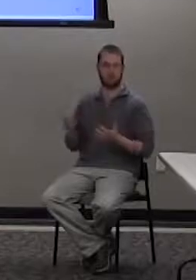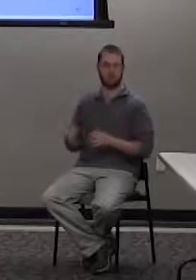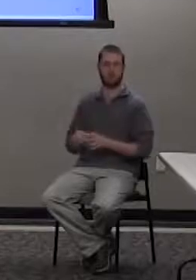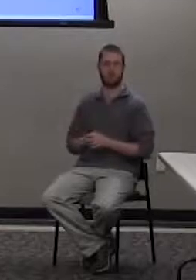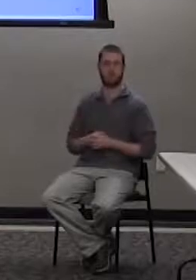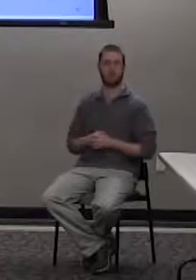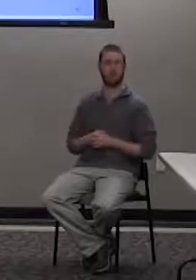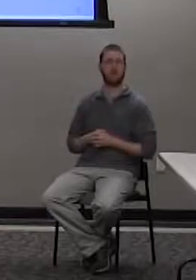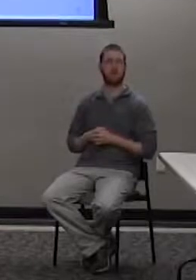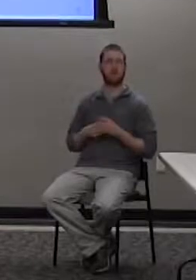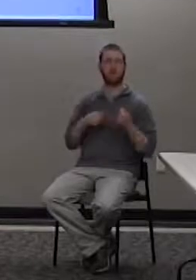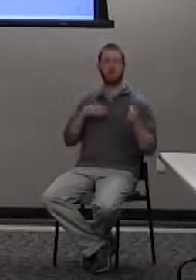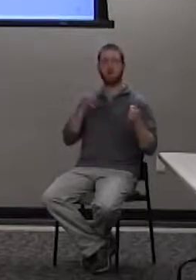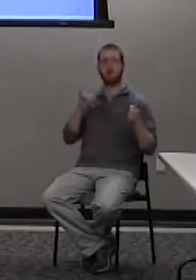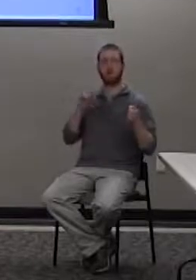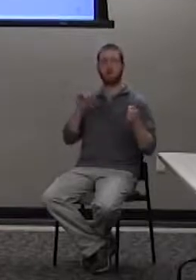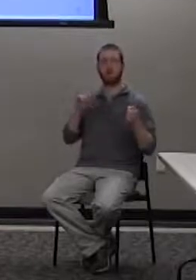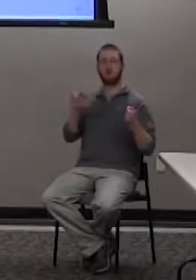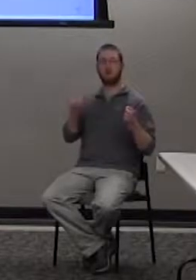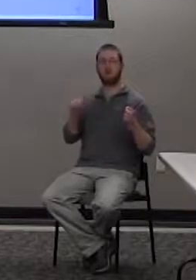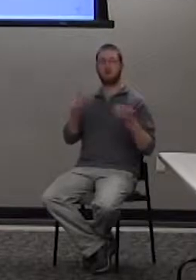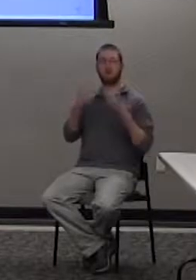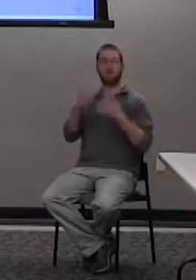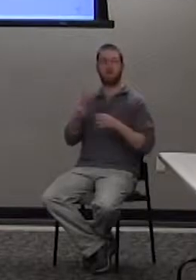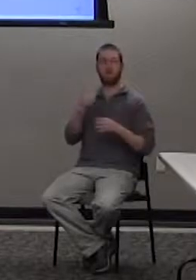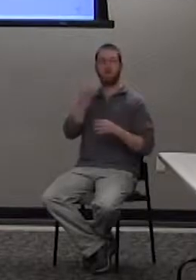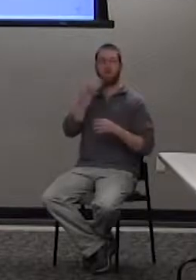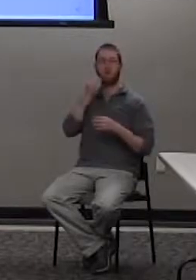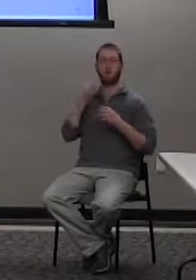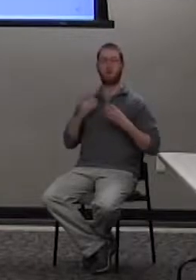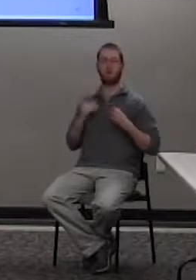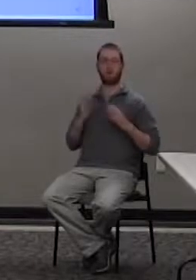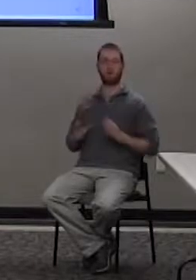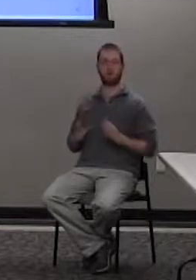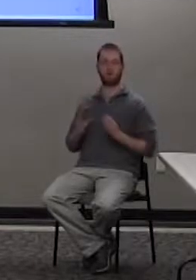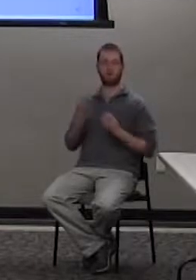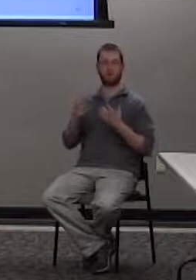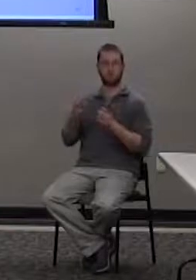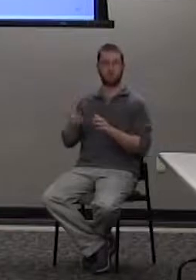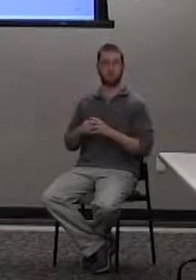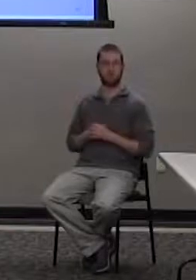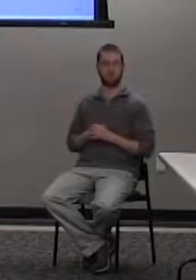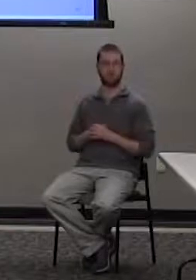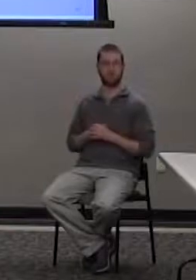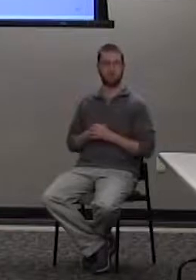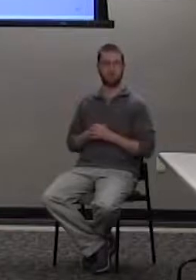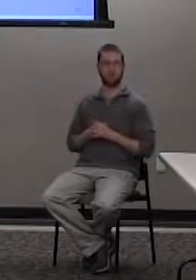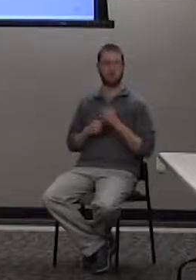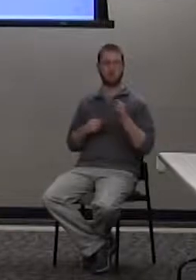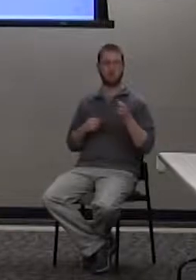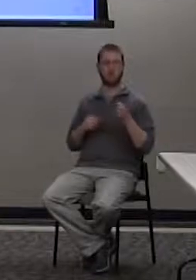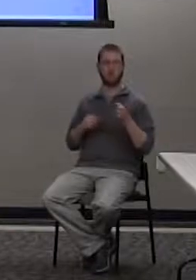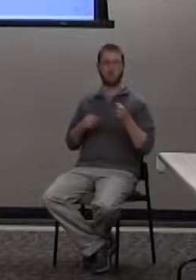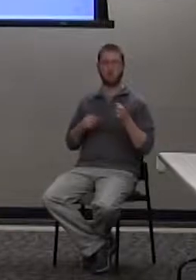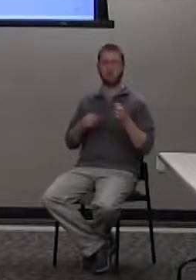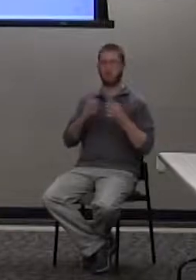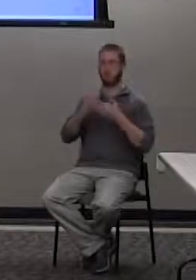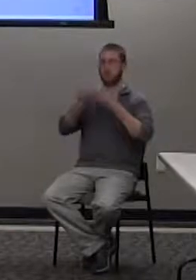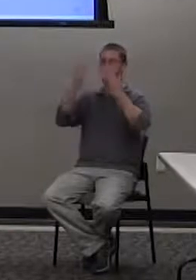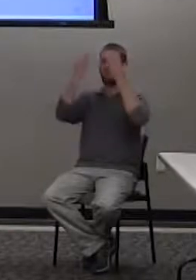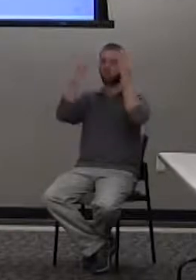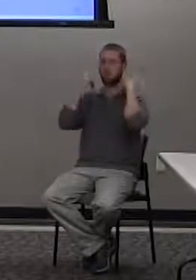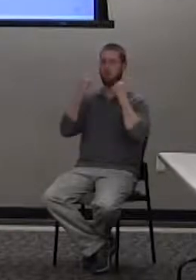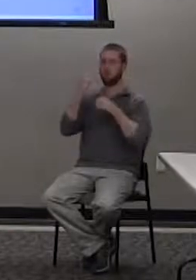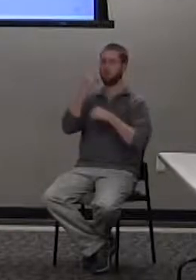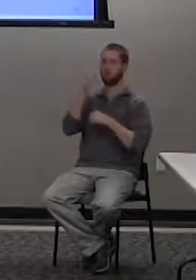and millennials don't necessarily want to be homeowners. Exactly. Oh, the statistics are overwhelming. And yeah, yes. They are. They saw